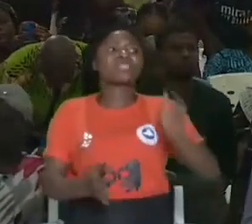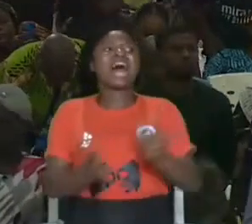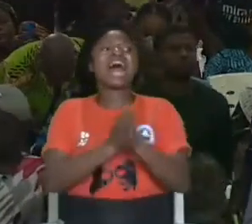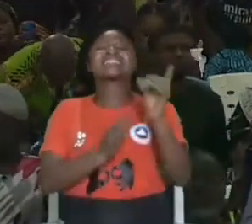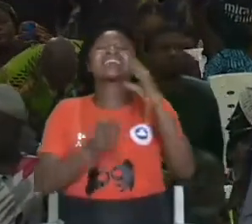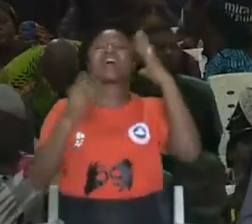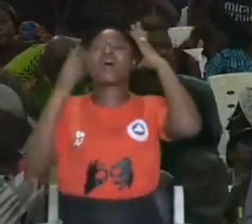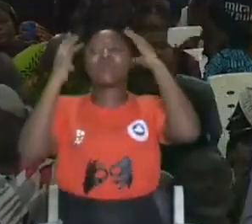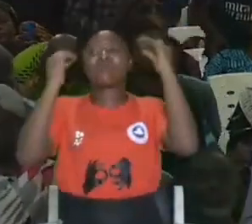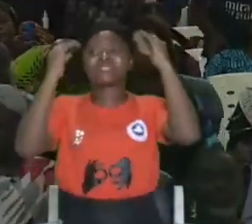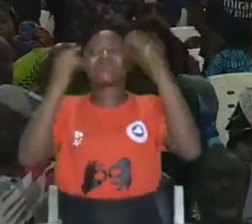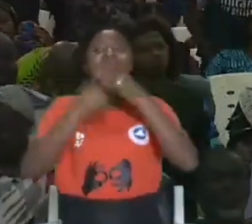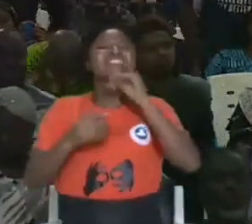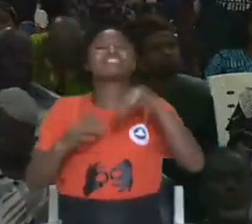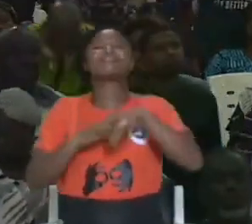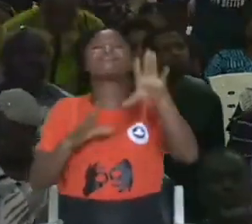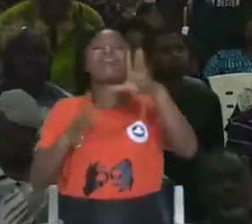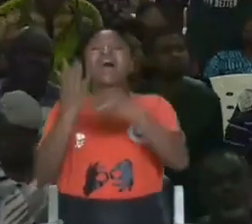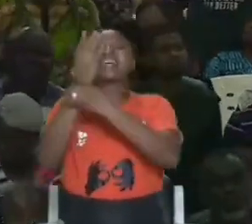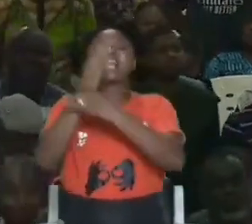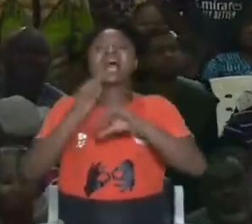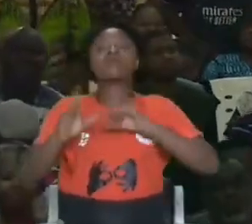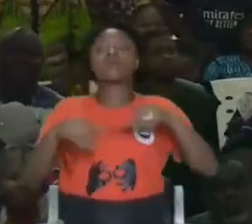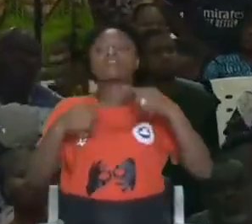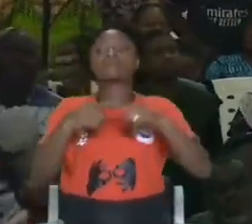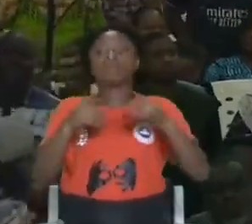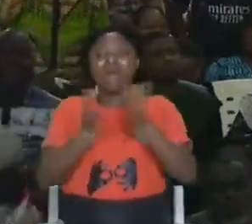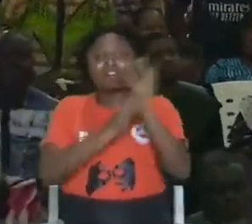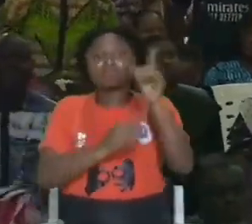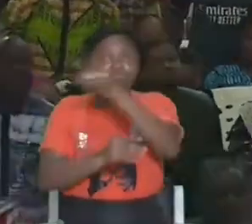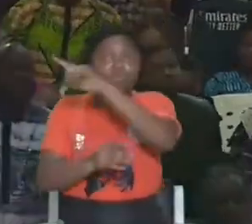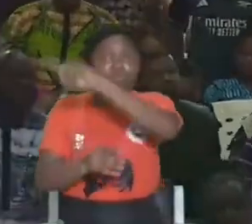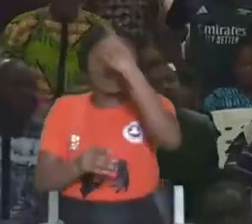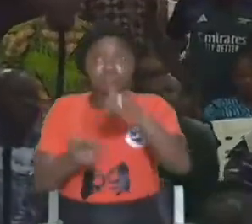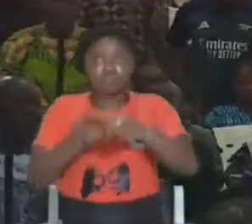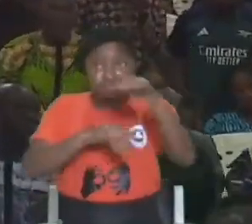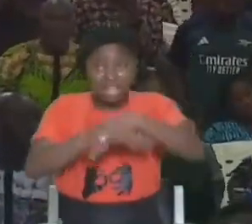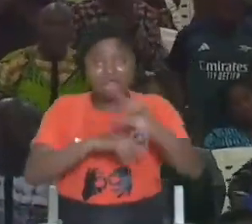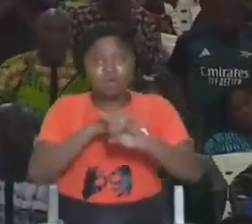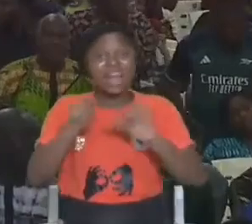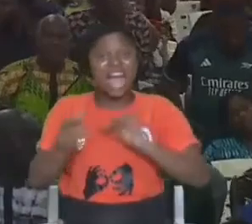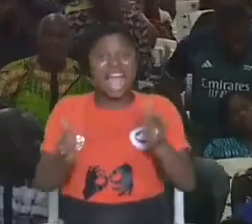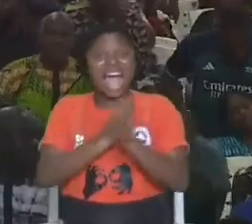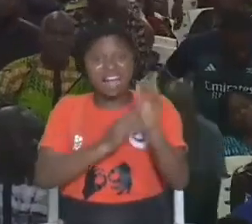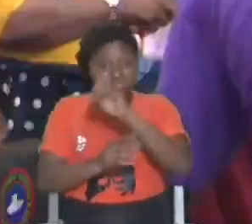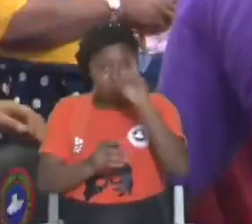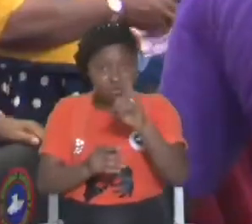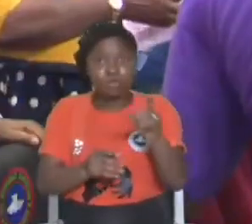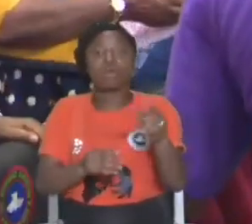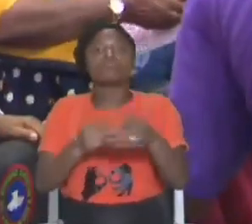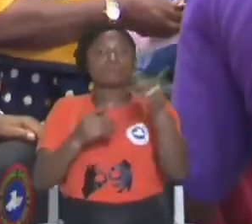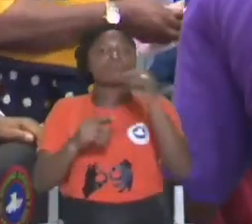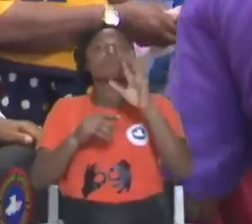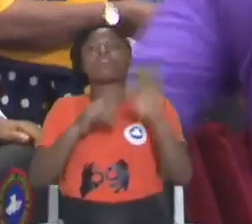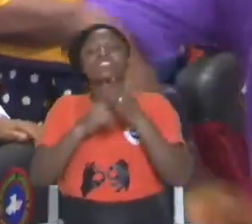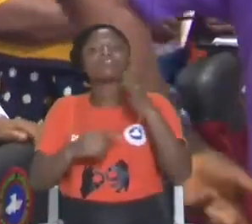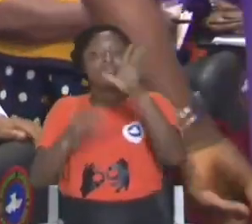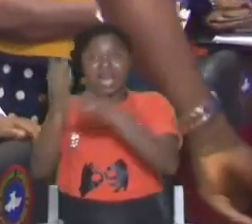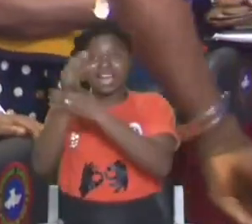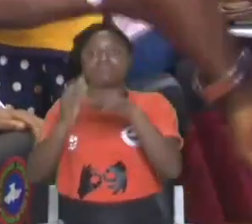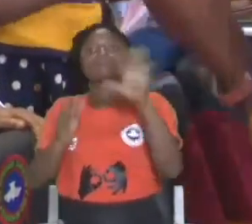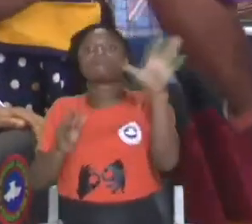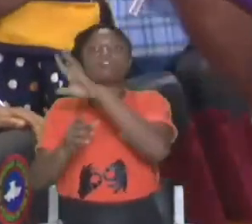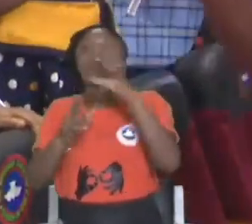Moses, what is in your hands? I'm going to ask you the question tonight. When I ask you, what is in your hand? Your response will be